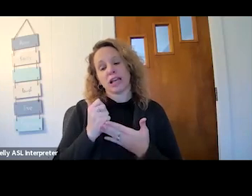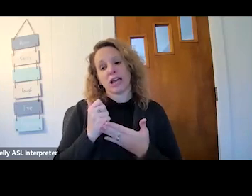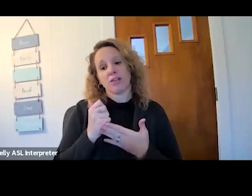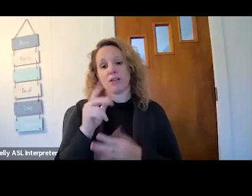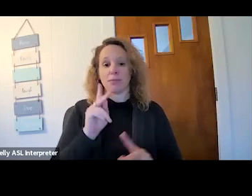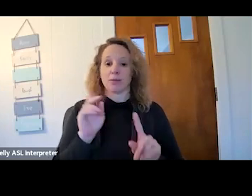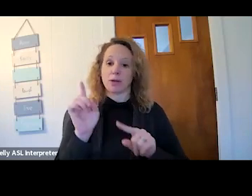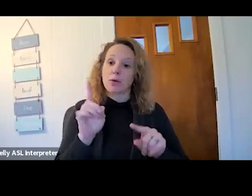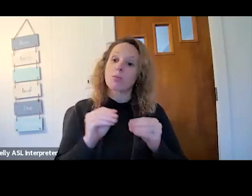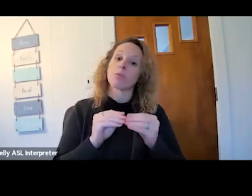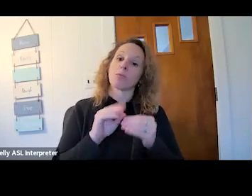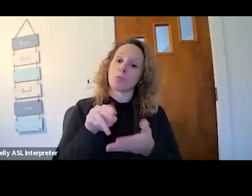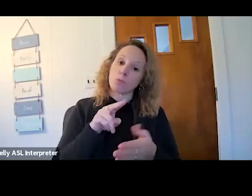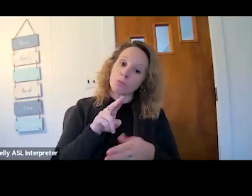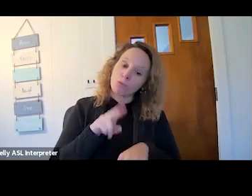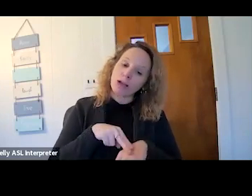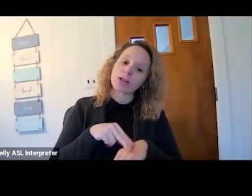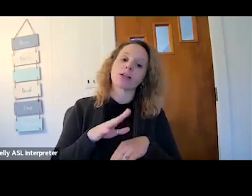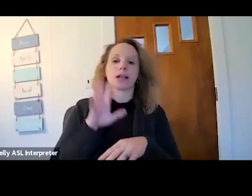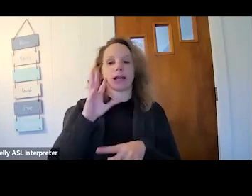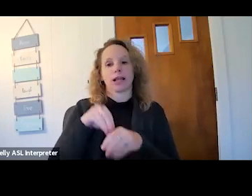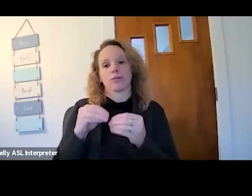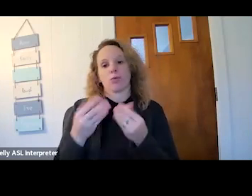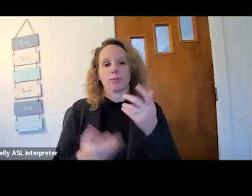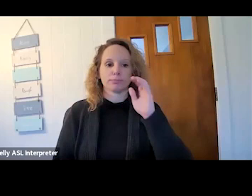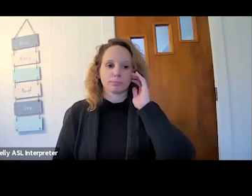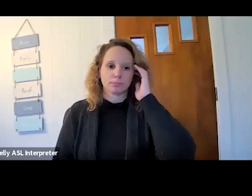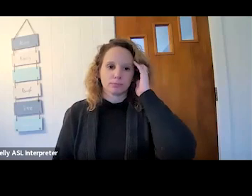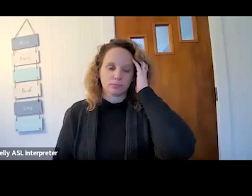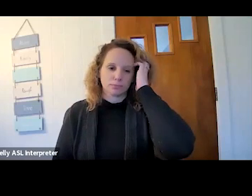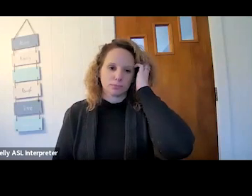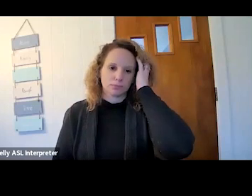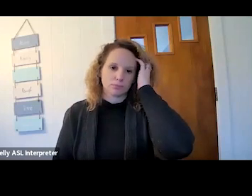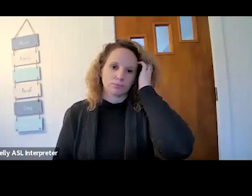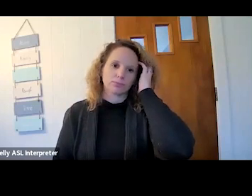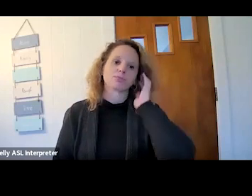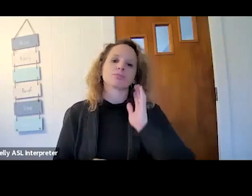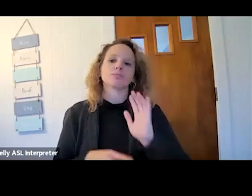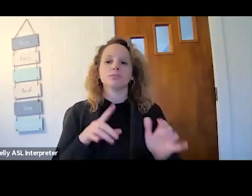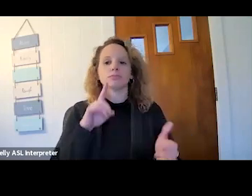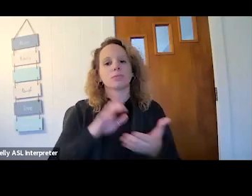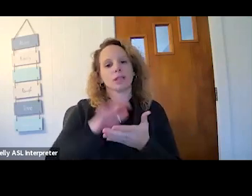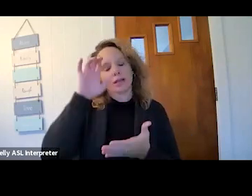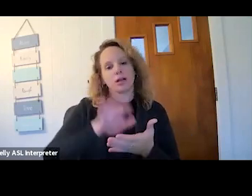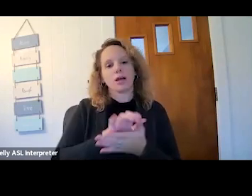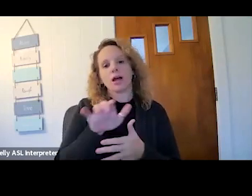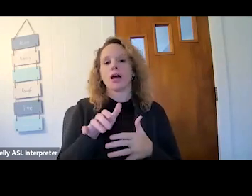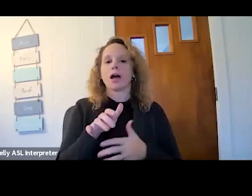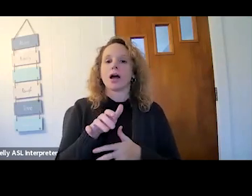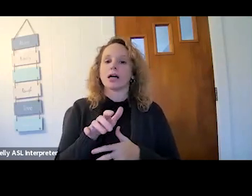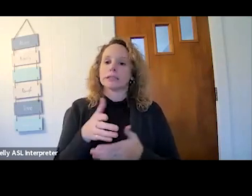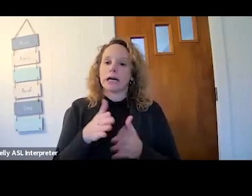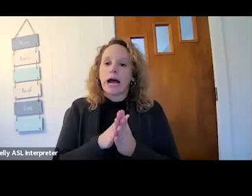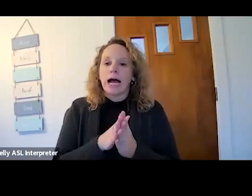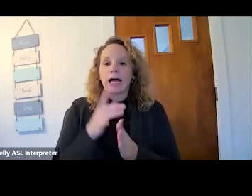more regularly, and I'm able to engage with them. Significant others and spouses are routinely asked at status hearings to provide